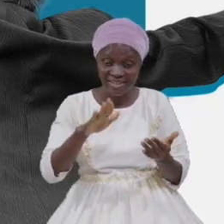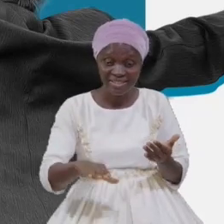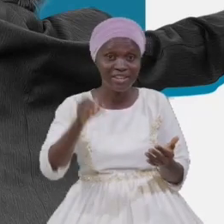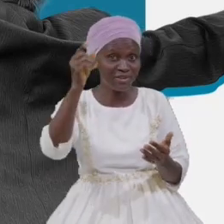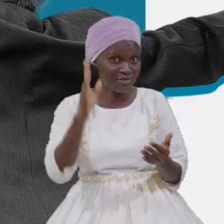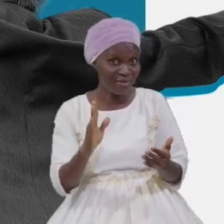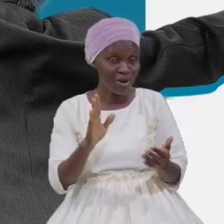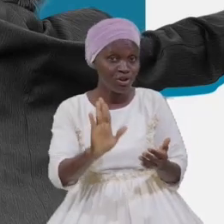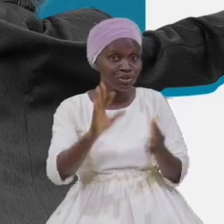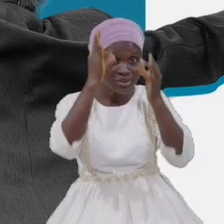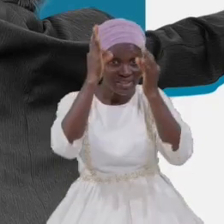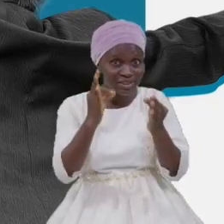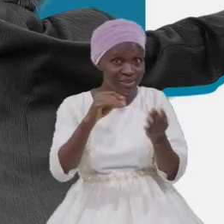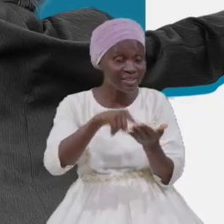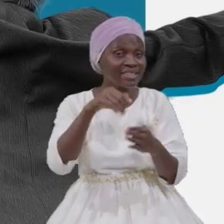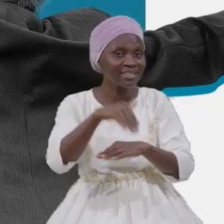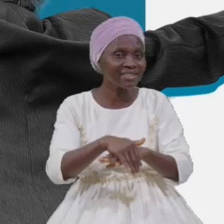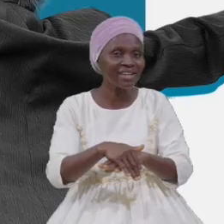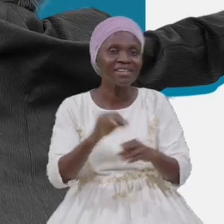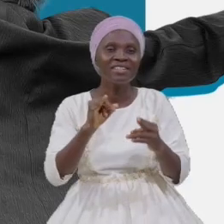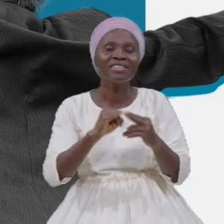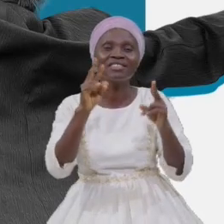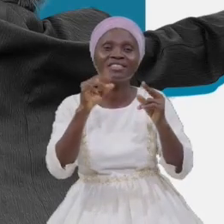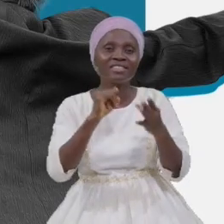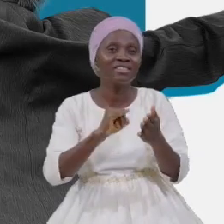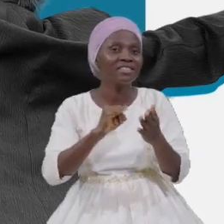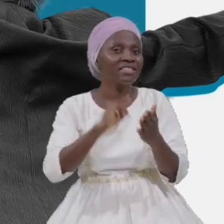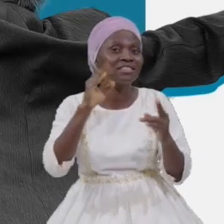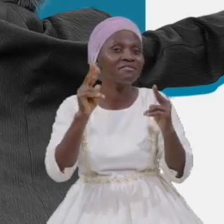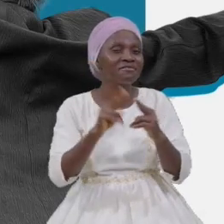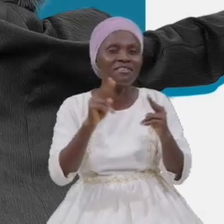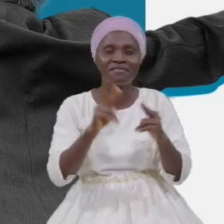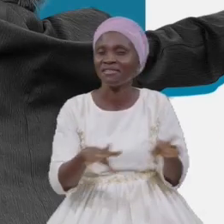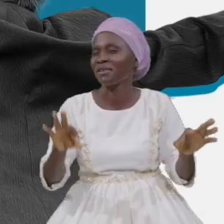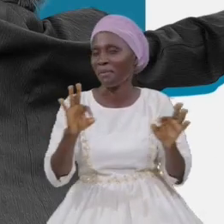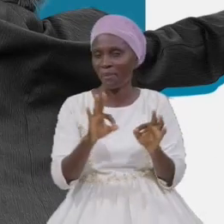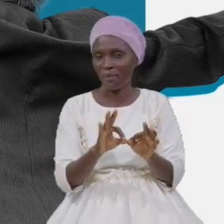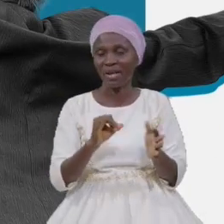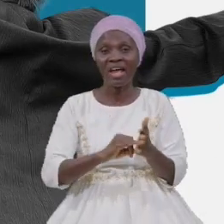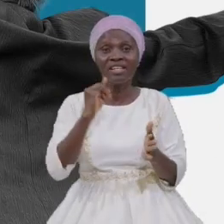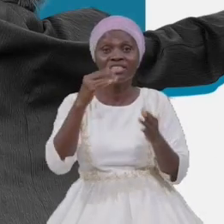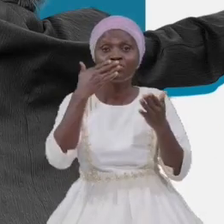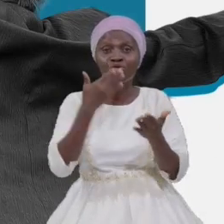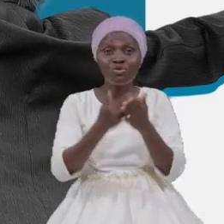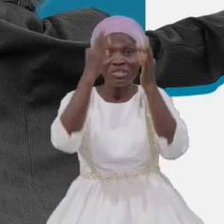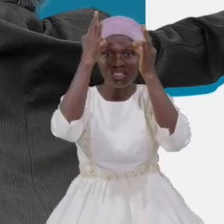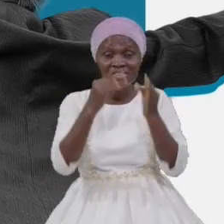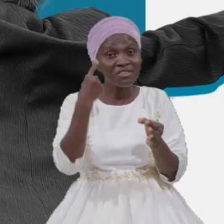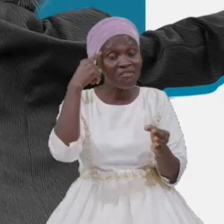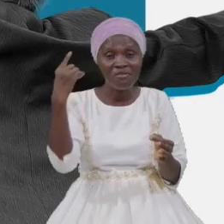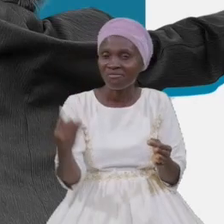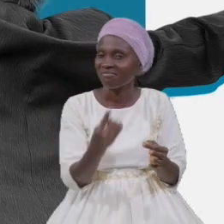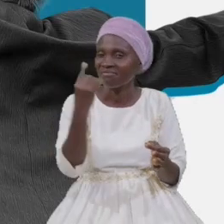tonight is not just for this day. It's a lifetime decision to follow the Lord